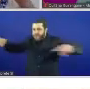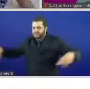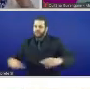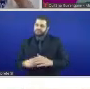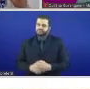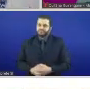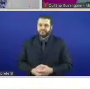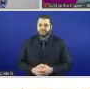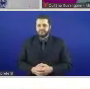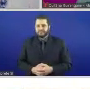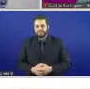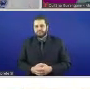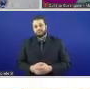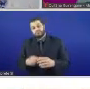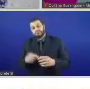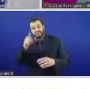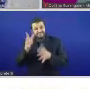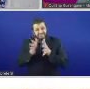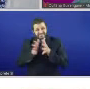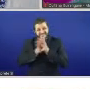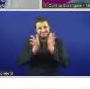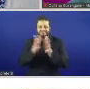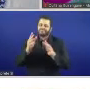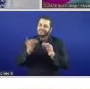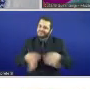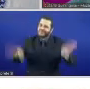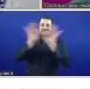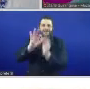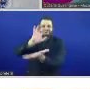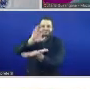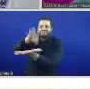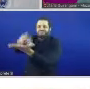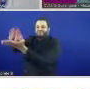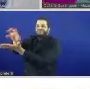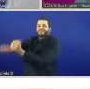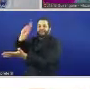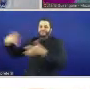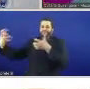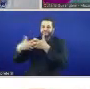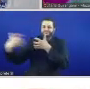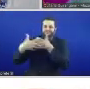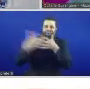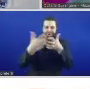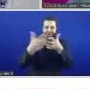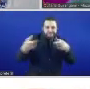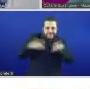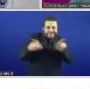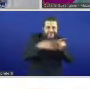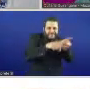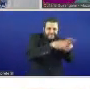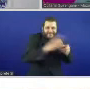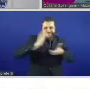that. Quiteria, from your perspective, one or two things that are needed to support feminist movements and women's